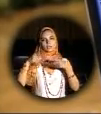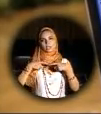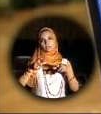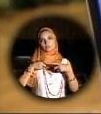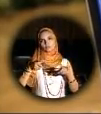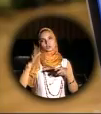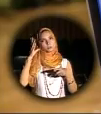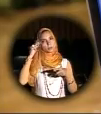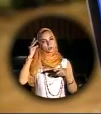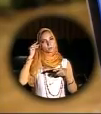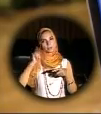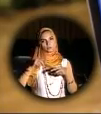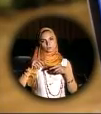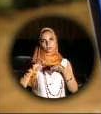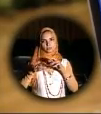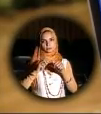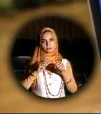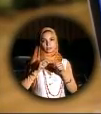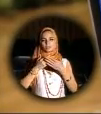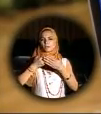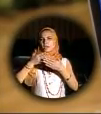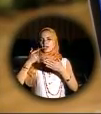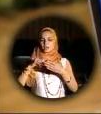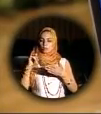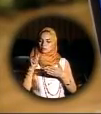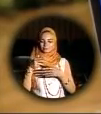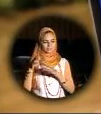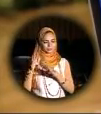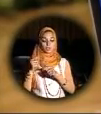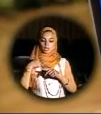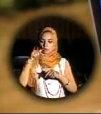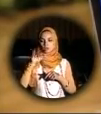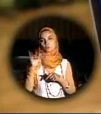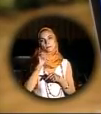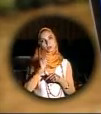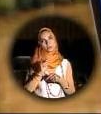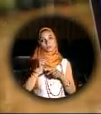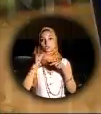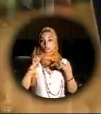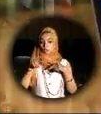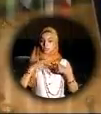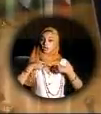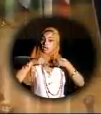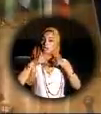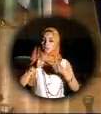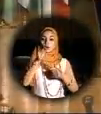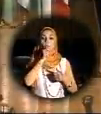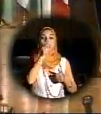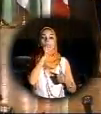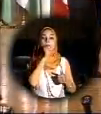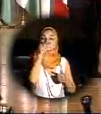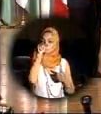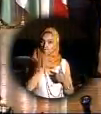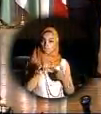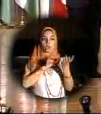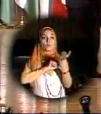I am looking for a home where I can live by myself and have my daughter back with me. My detailed objectives are now to find an interior balance